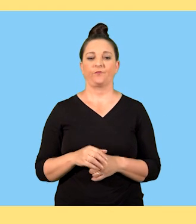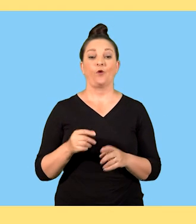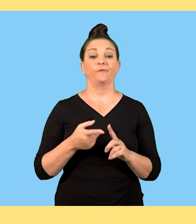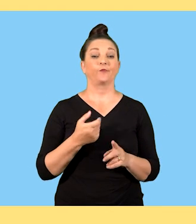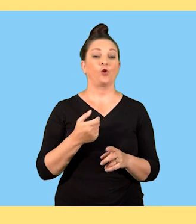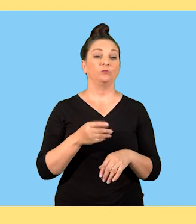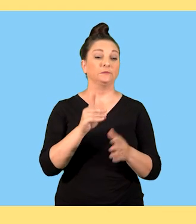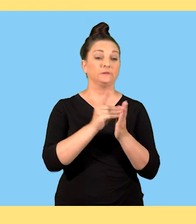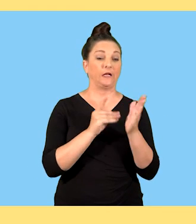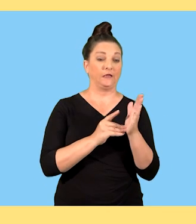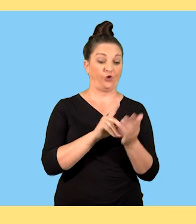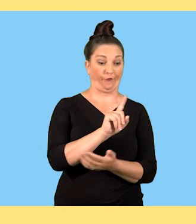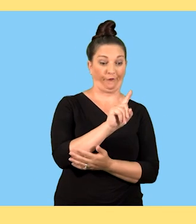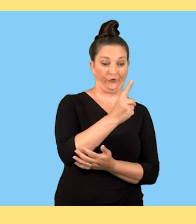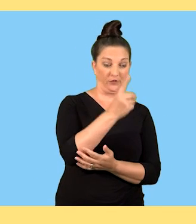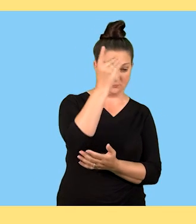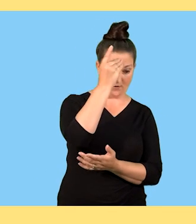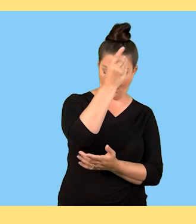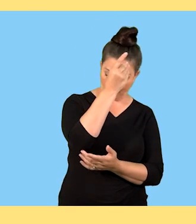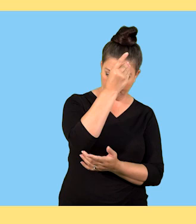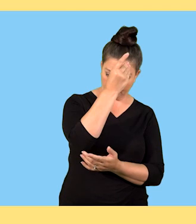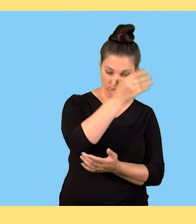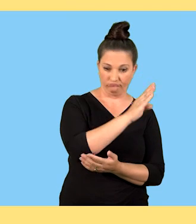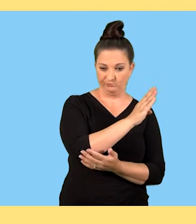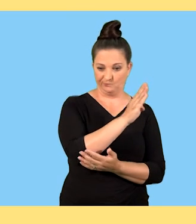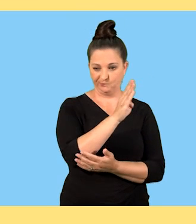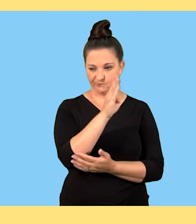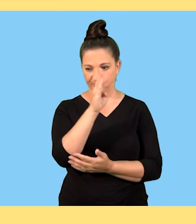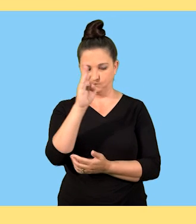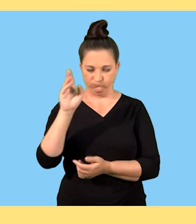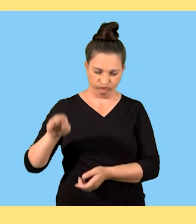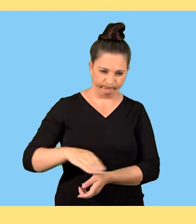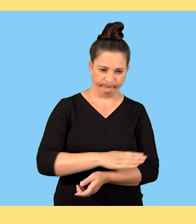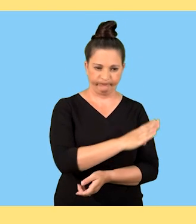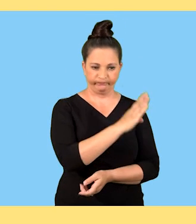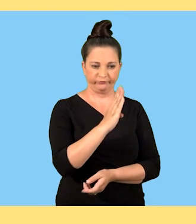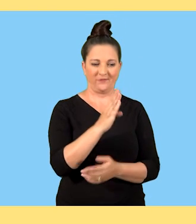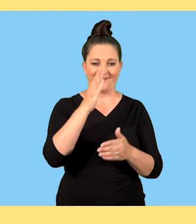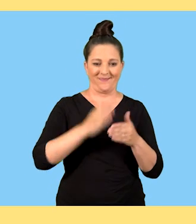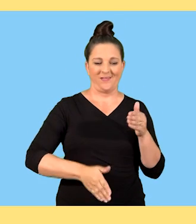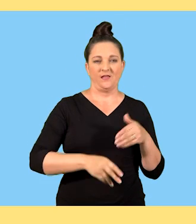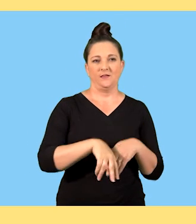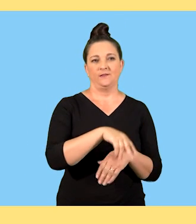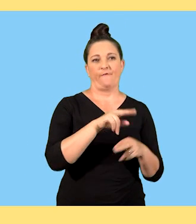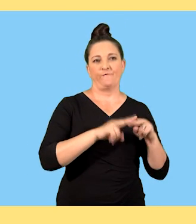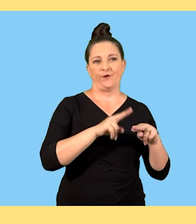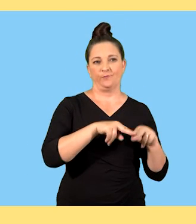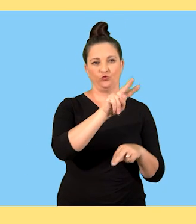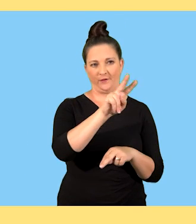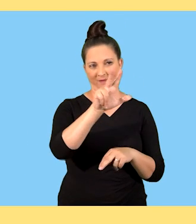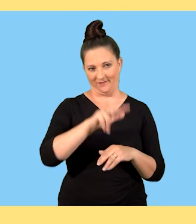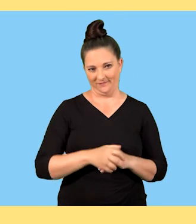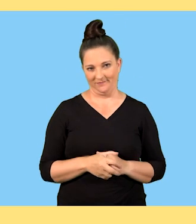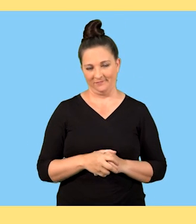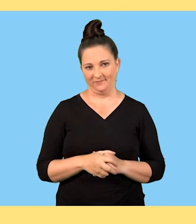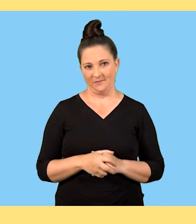the 1st of March, it ends on the 28th of February. Now we